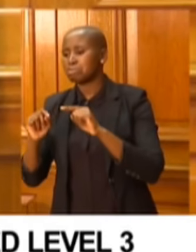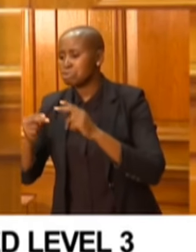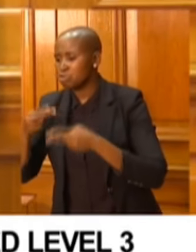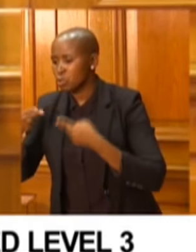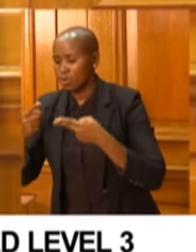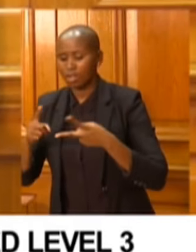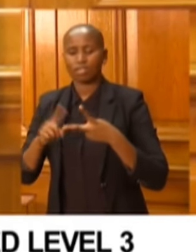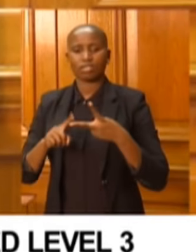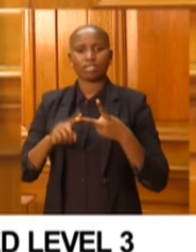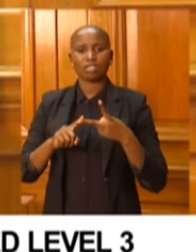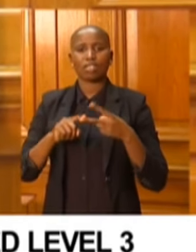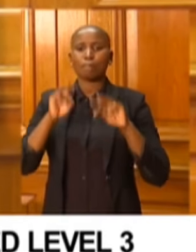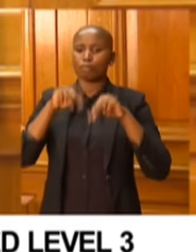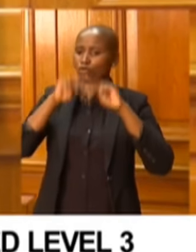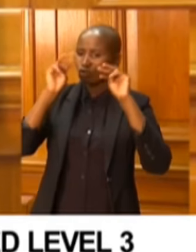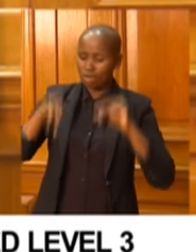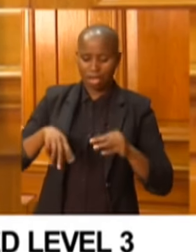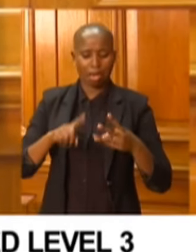and gyms.